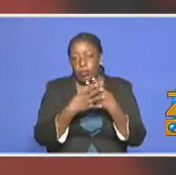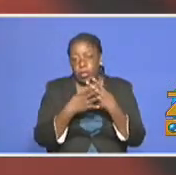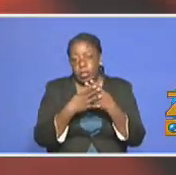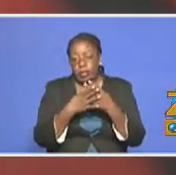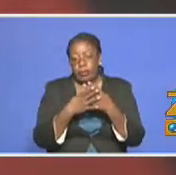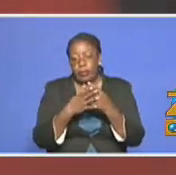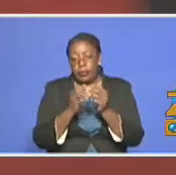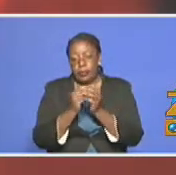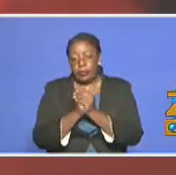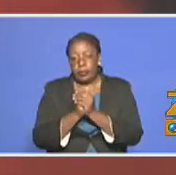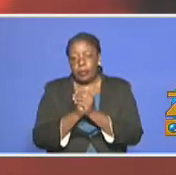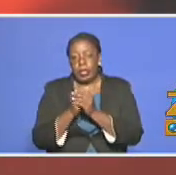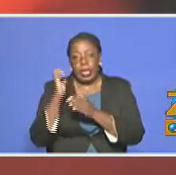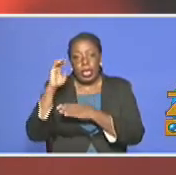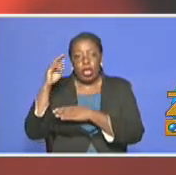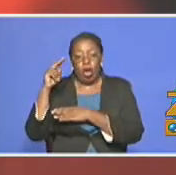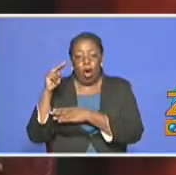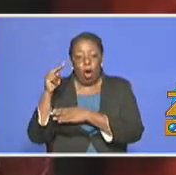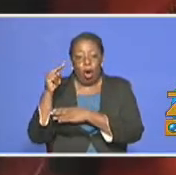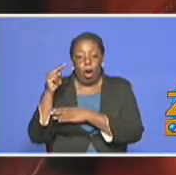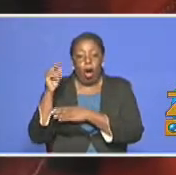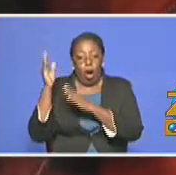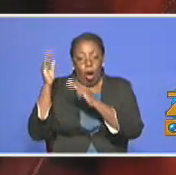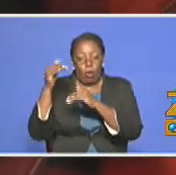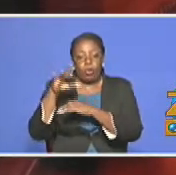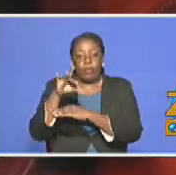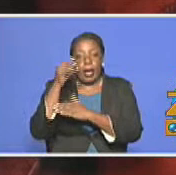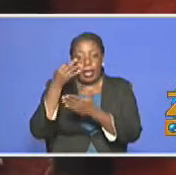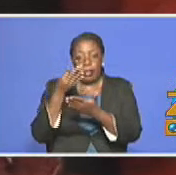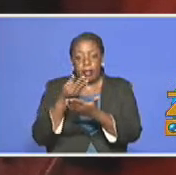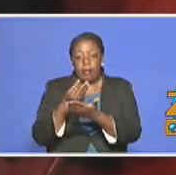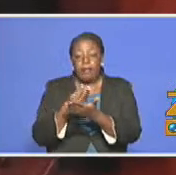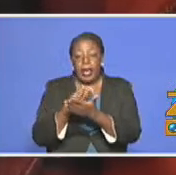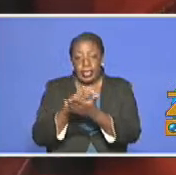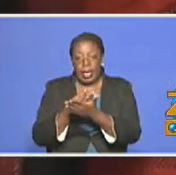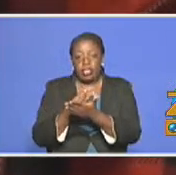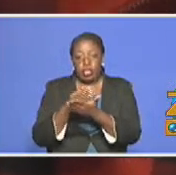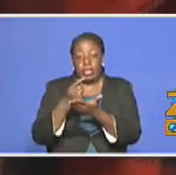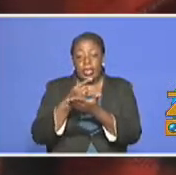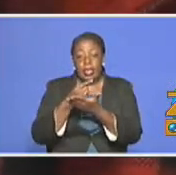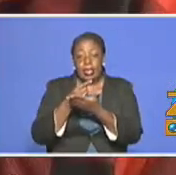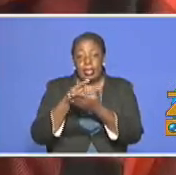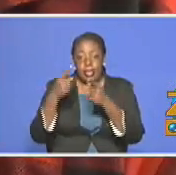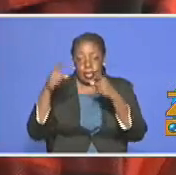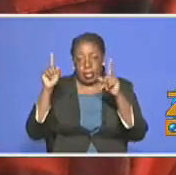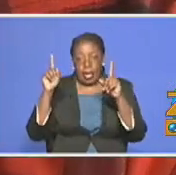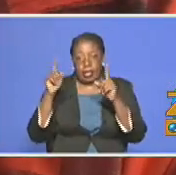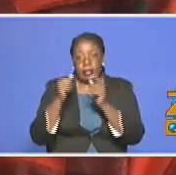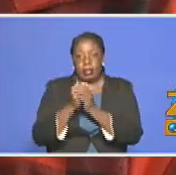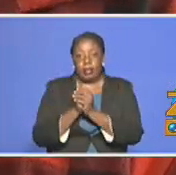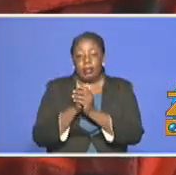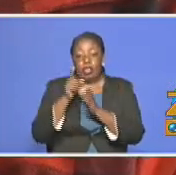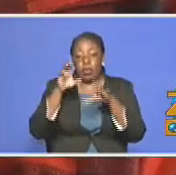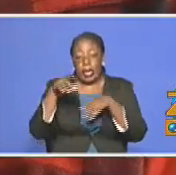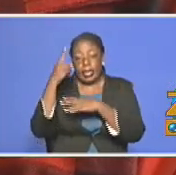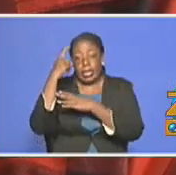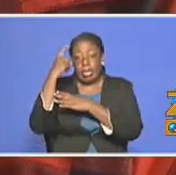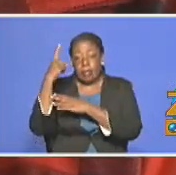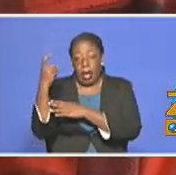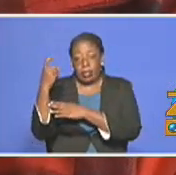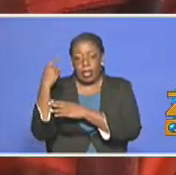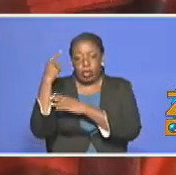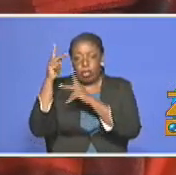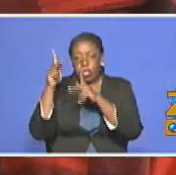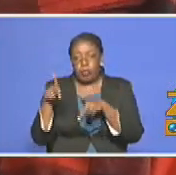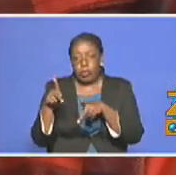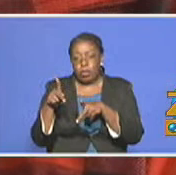editor, in hopes of finding financial success. It's a seemingly heartfelt gesture. Imagine if that crazy person was